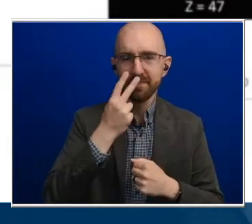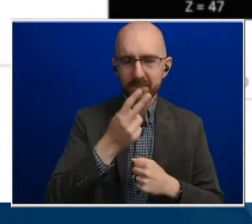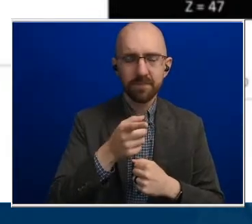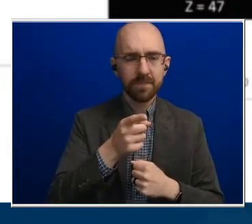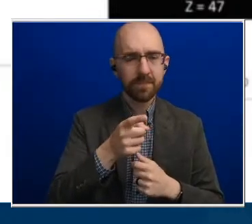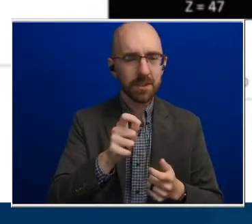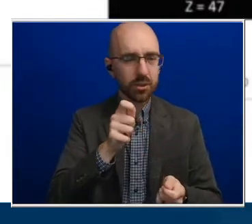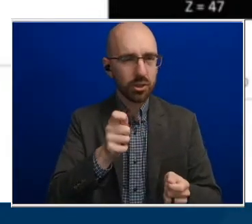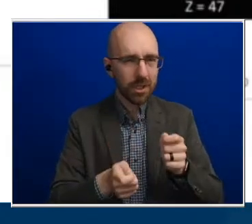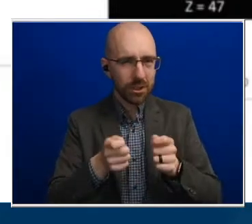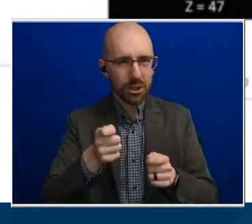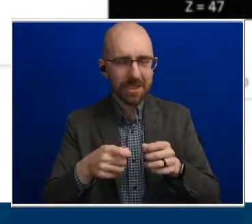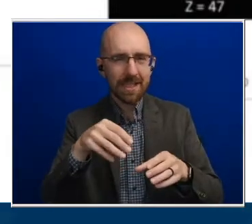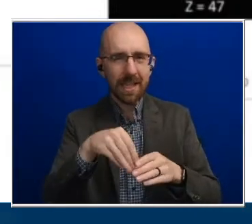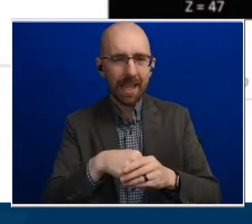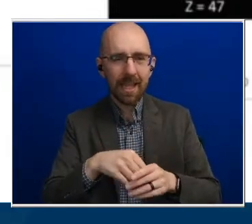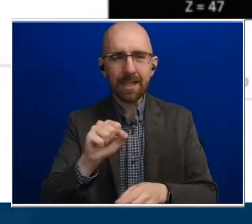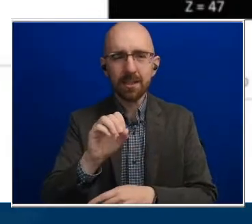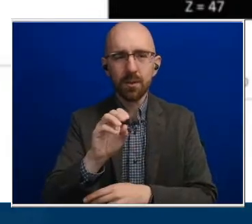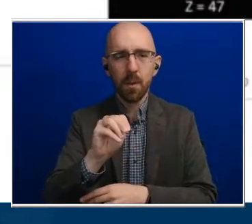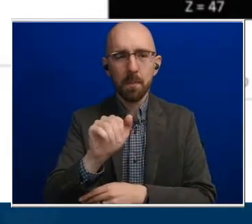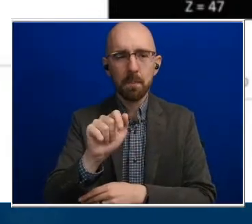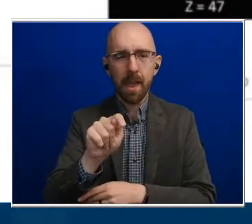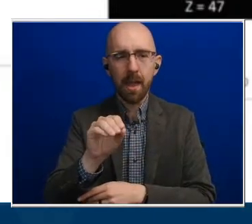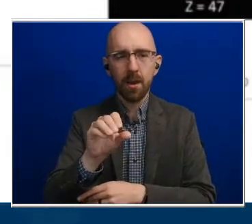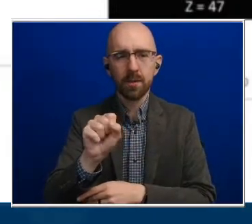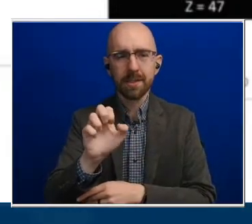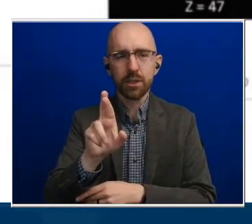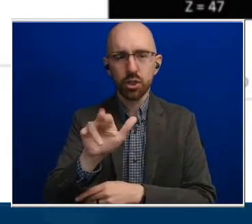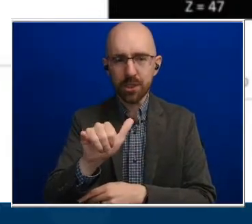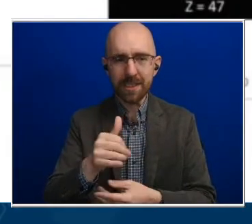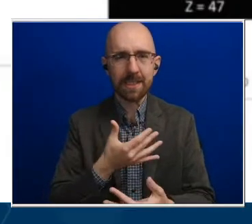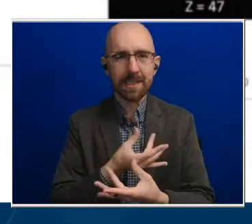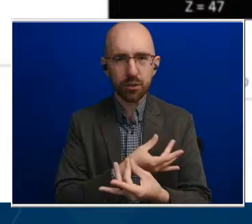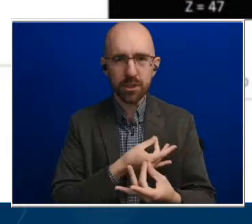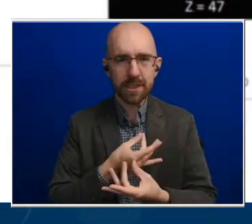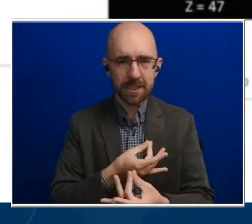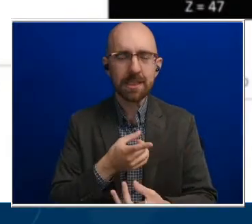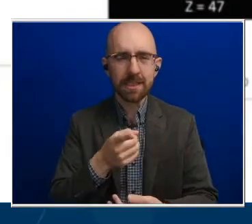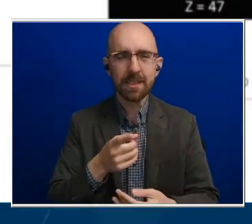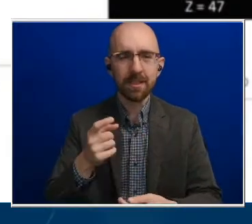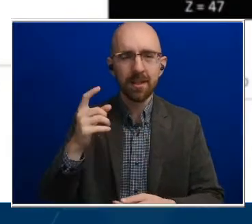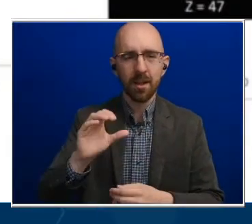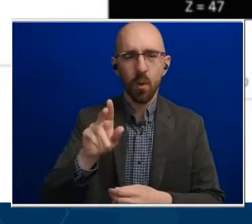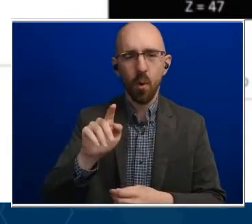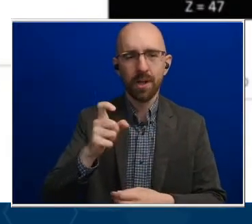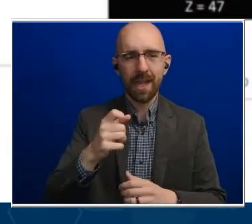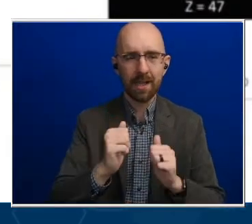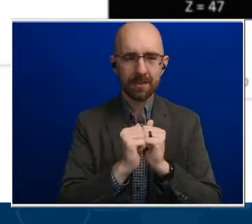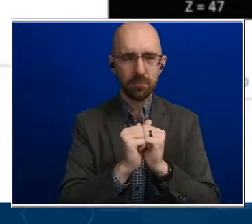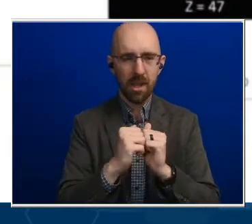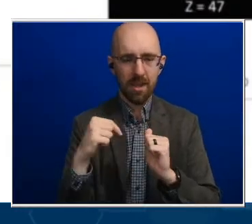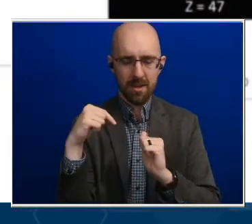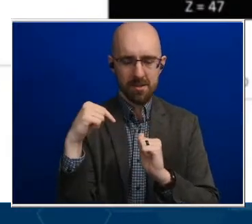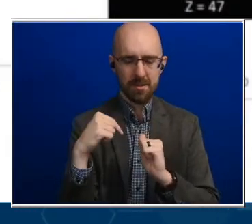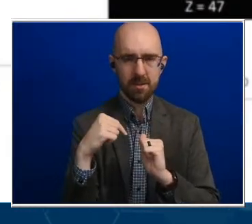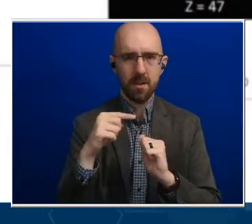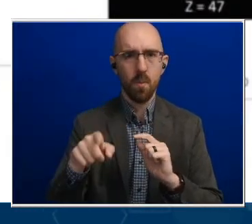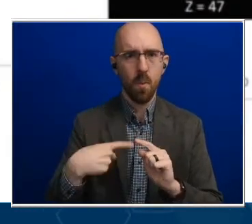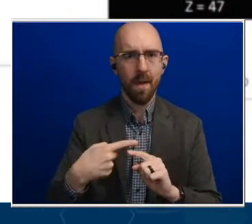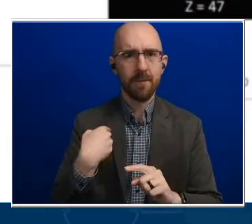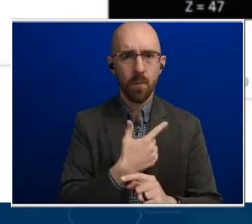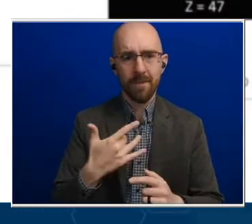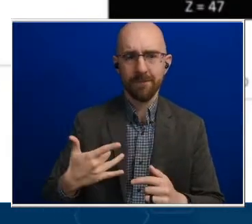in the somatosensory, which is the somatosensory cortex is responsive for when we feel those